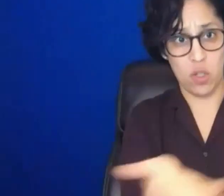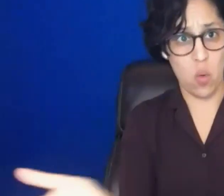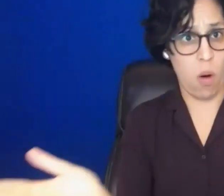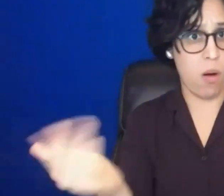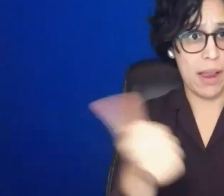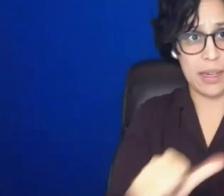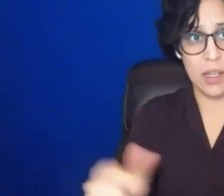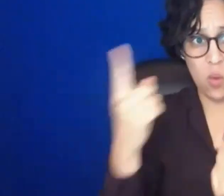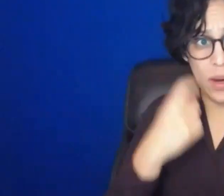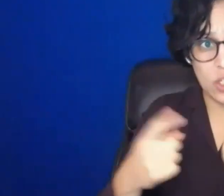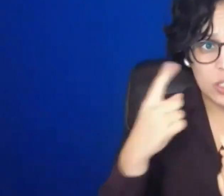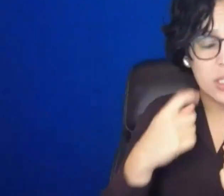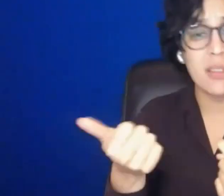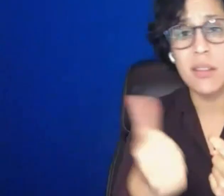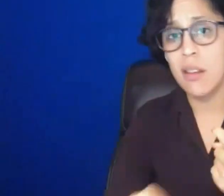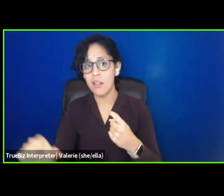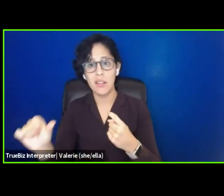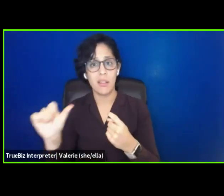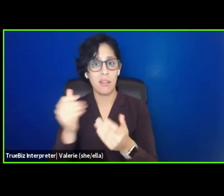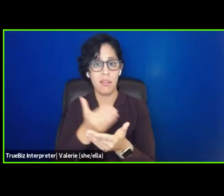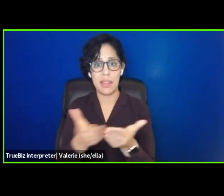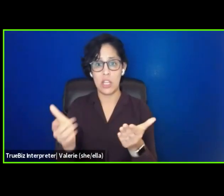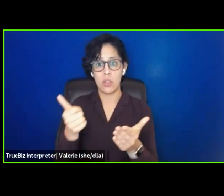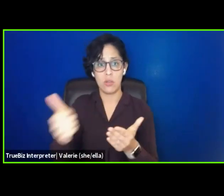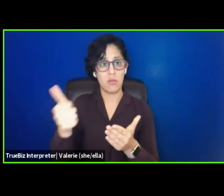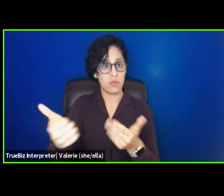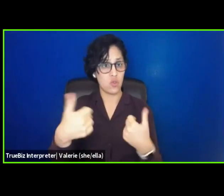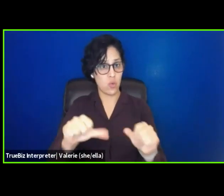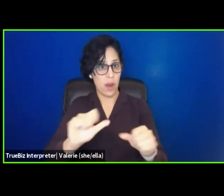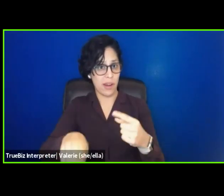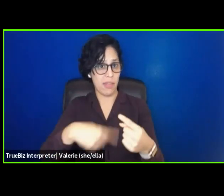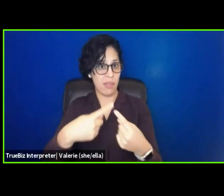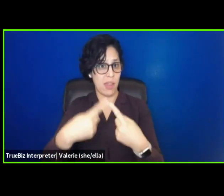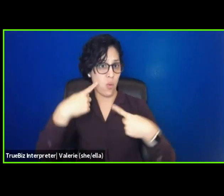questions or anything that worked for them or anything like that?